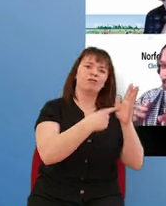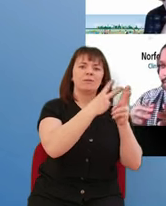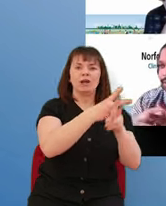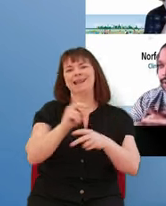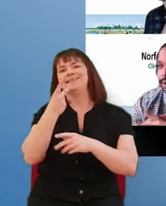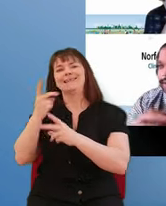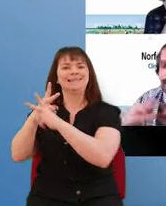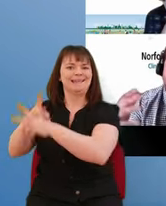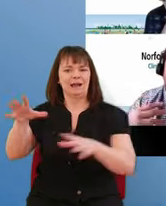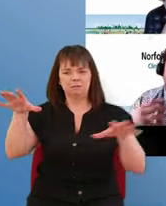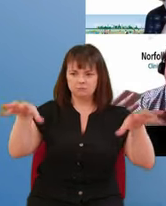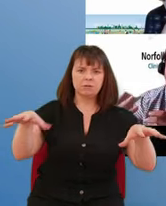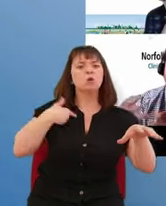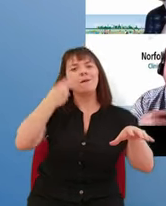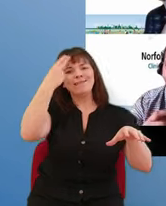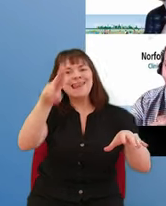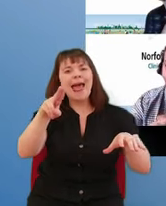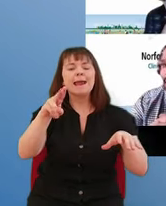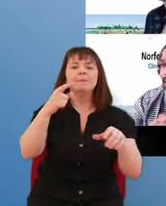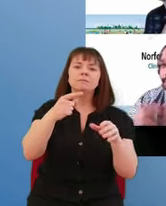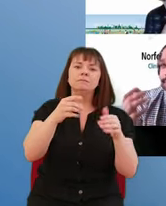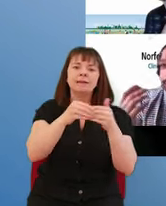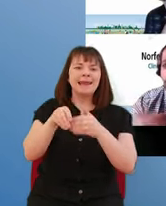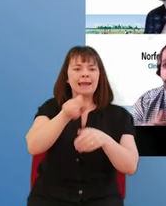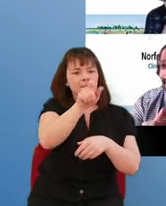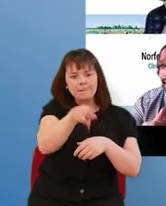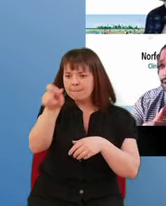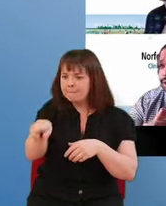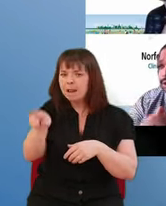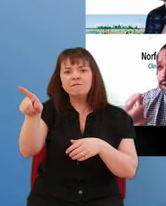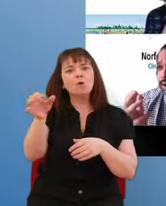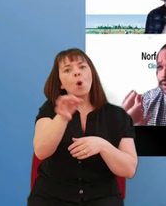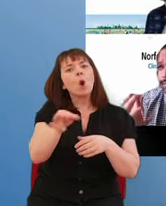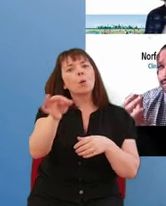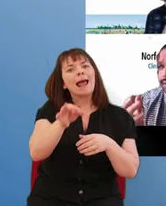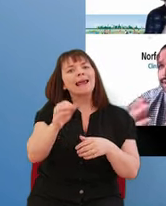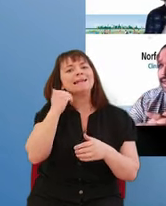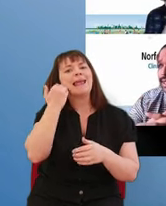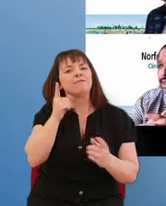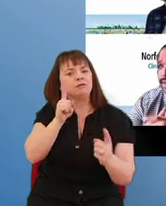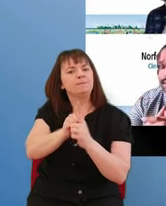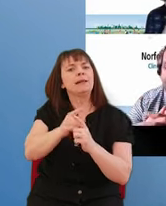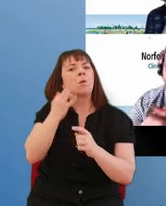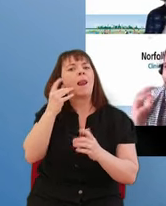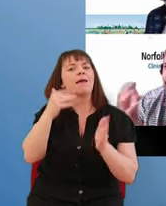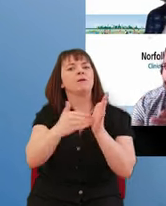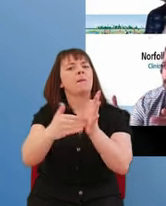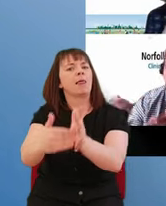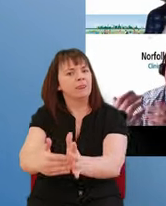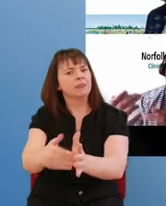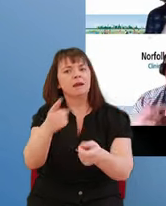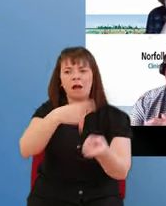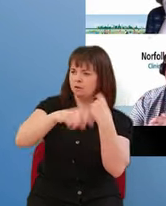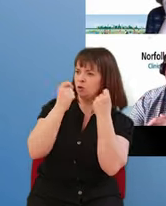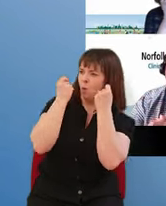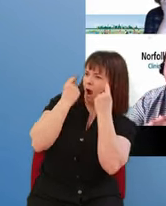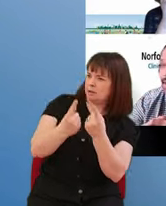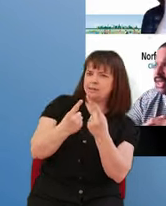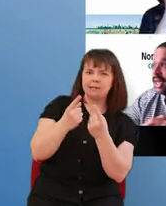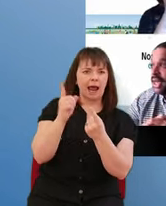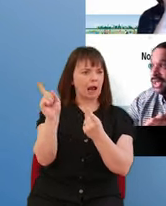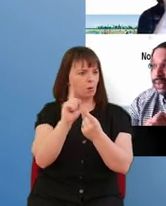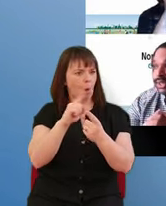what is going on and how can we help to improve. So the first action in terms of understanding the data, there's an action owner of myself and